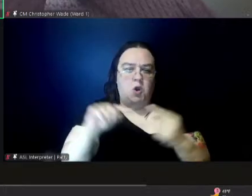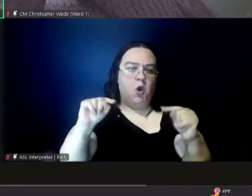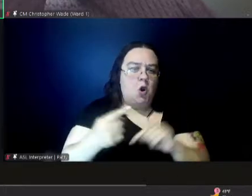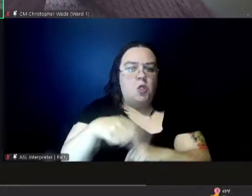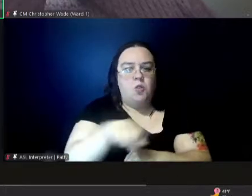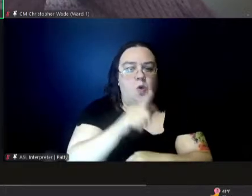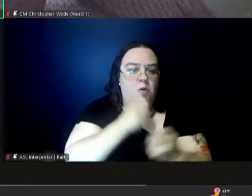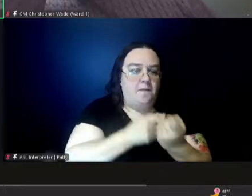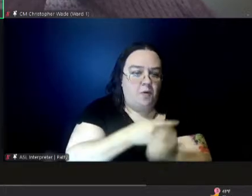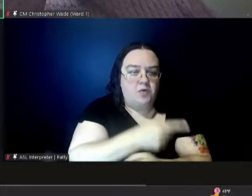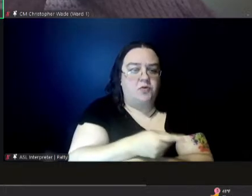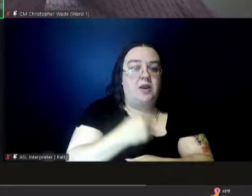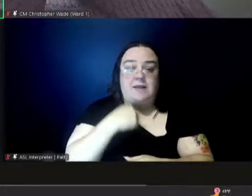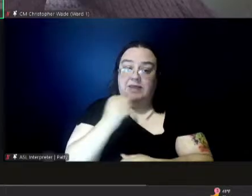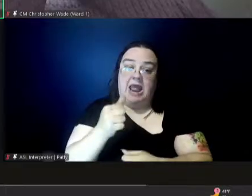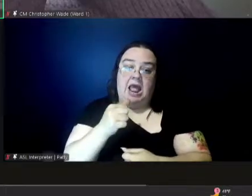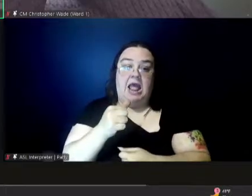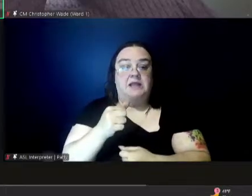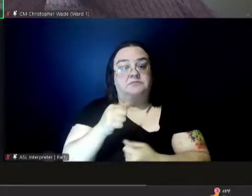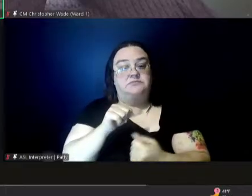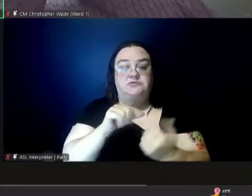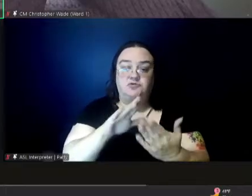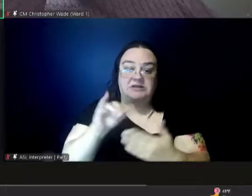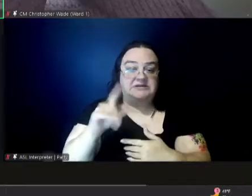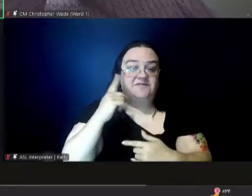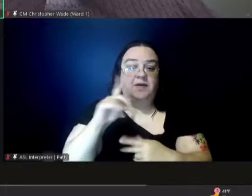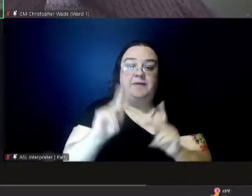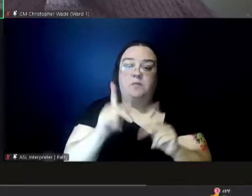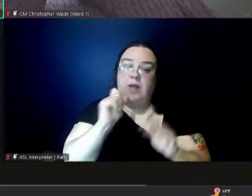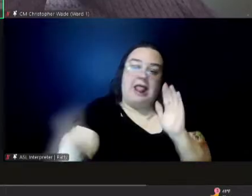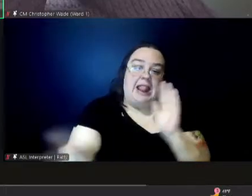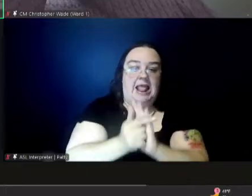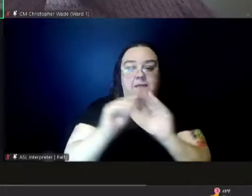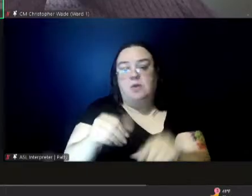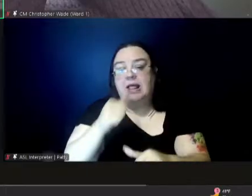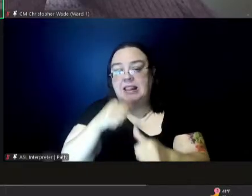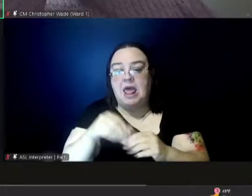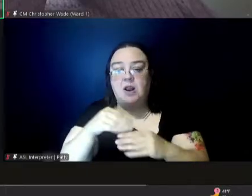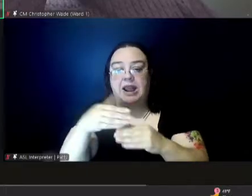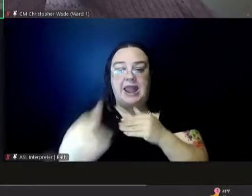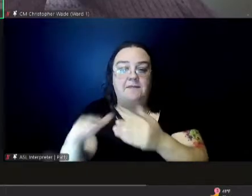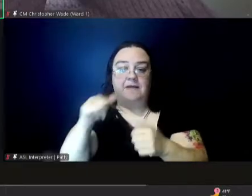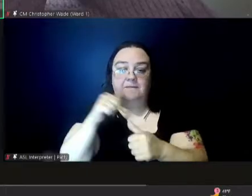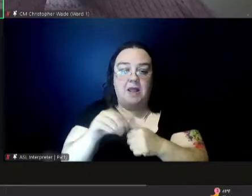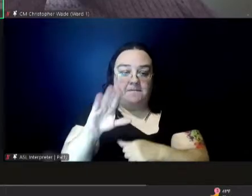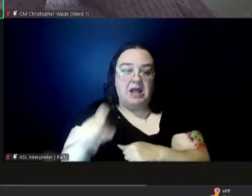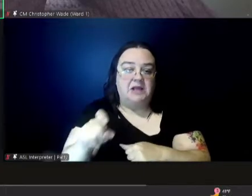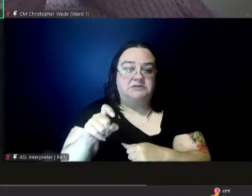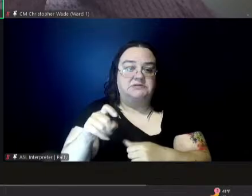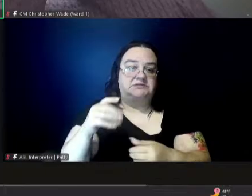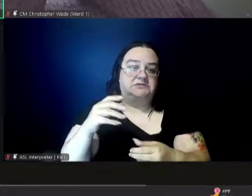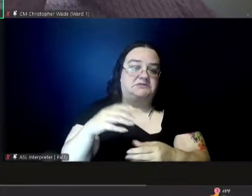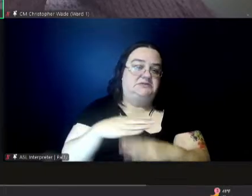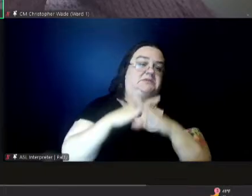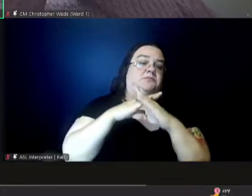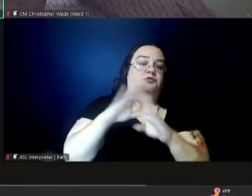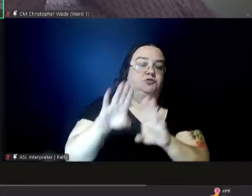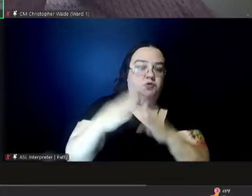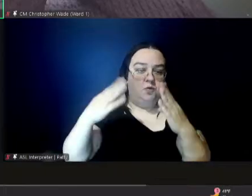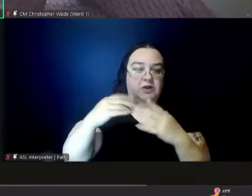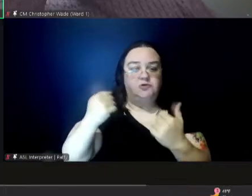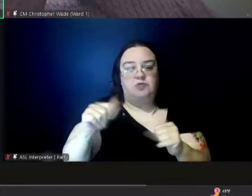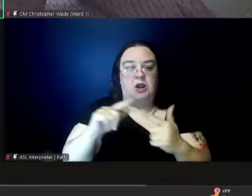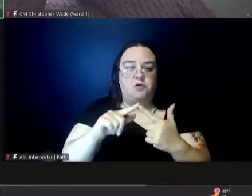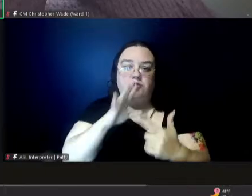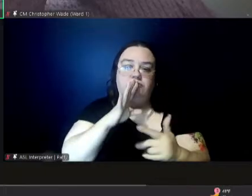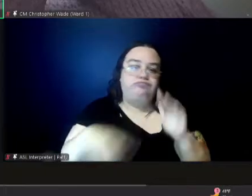put letters in neighbors' mailboxes, stalked doorways in hopes to defame my character, who put disinformation on campaign